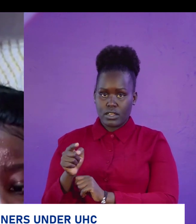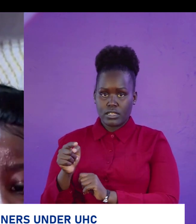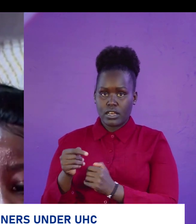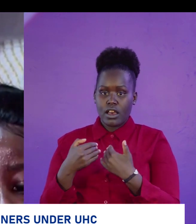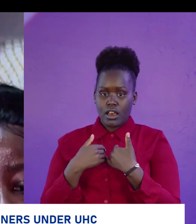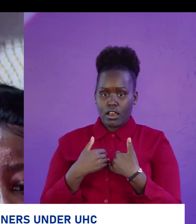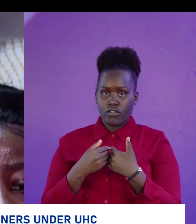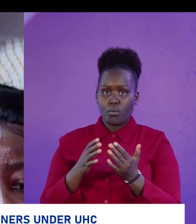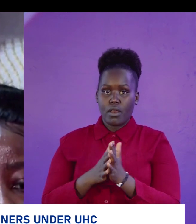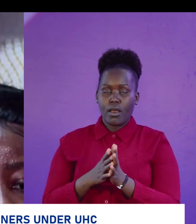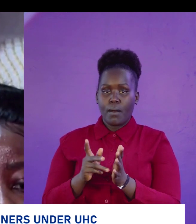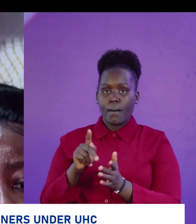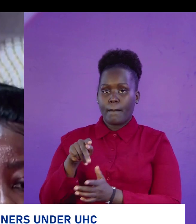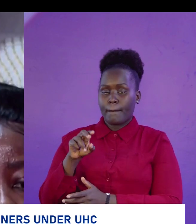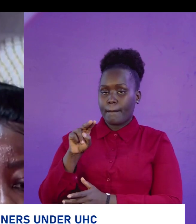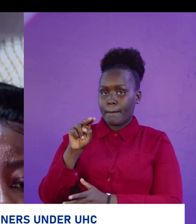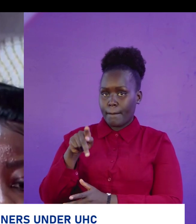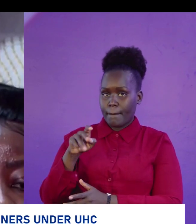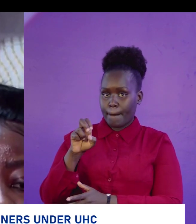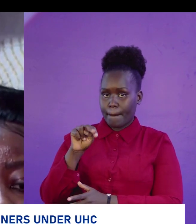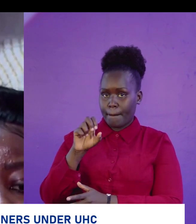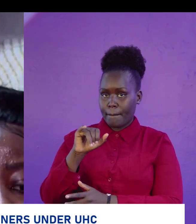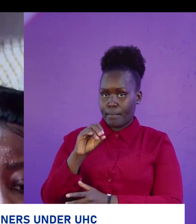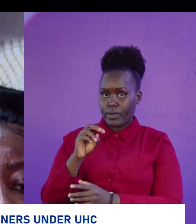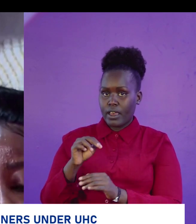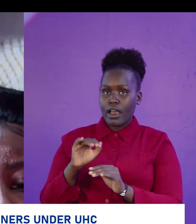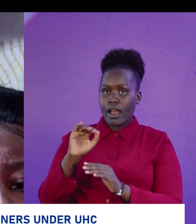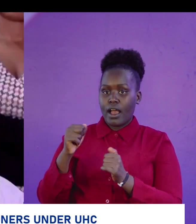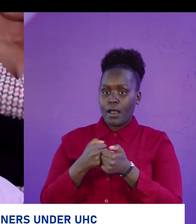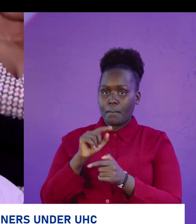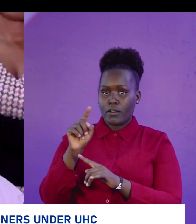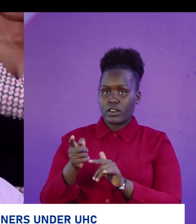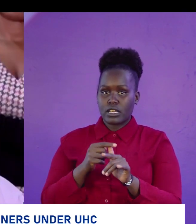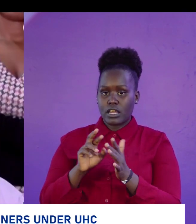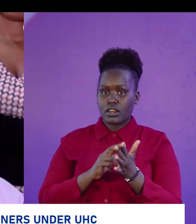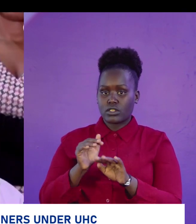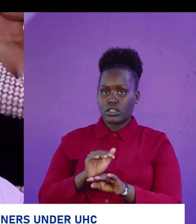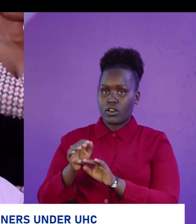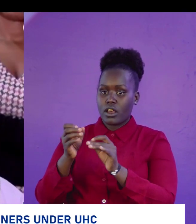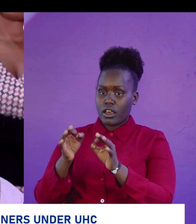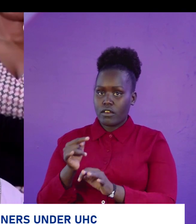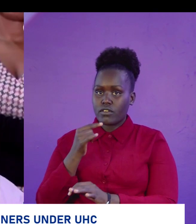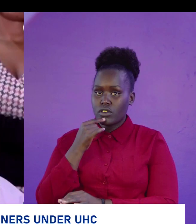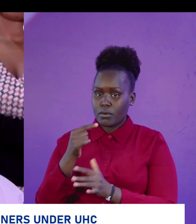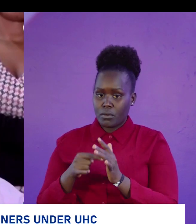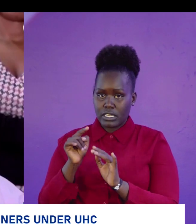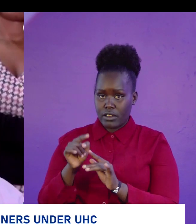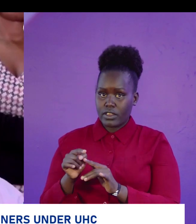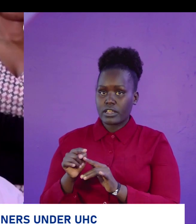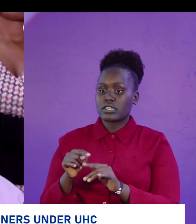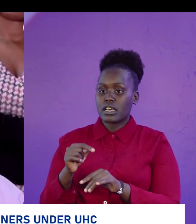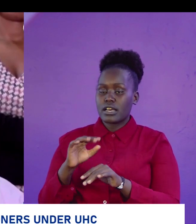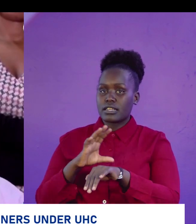and pensionable must happen first, then the resources will follow. We are telling them that if this conversion does not take from